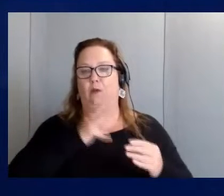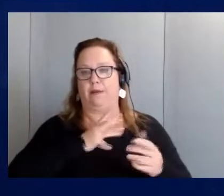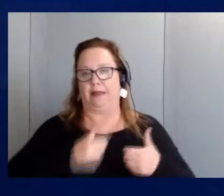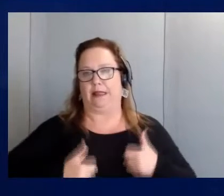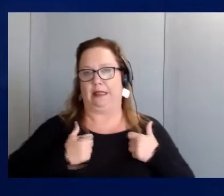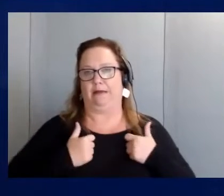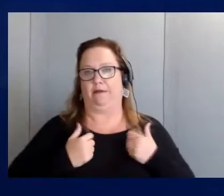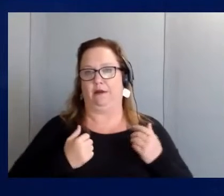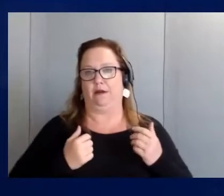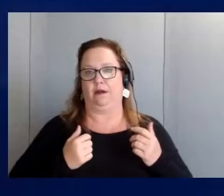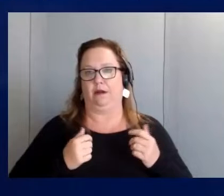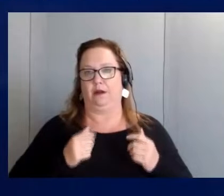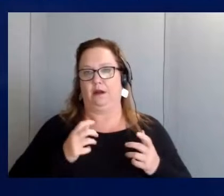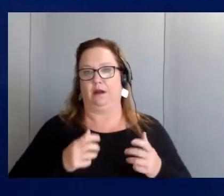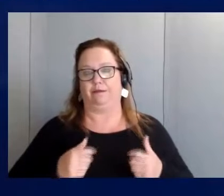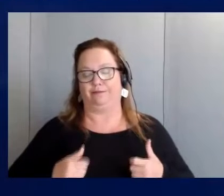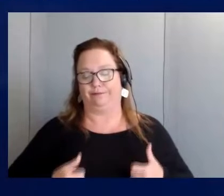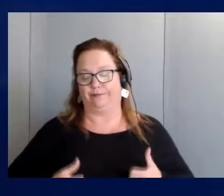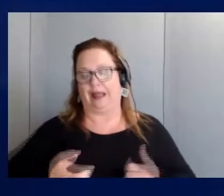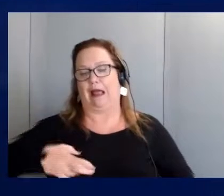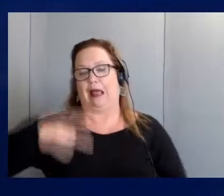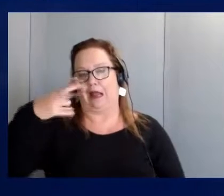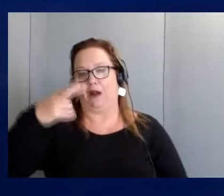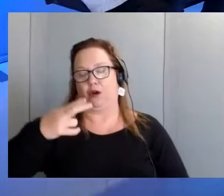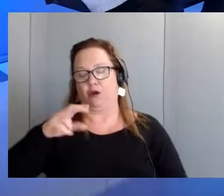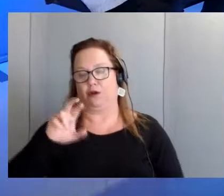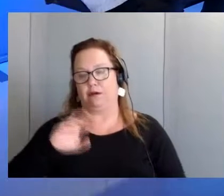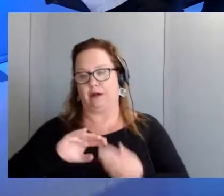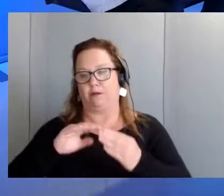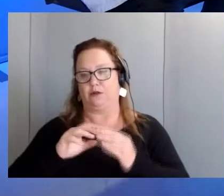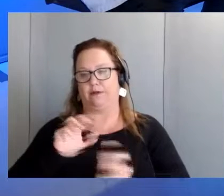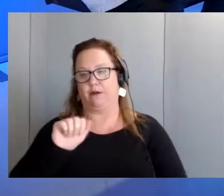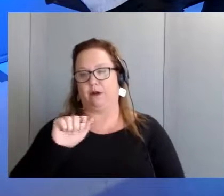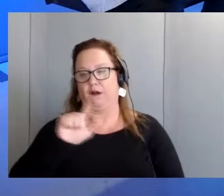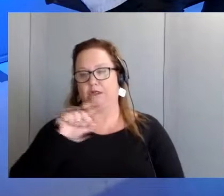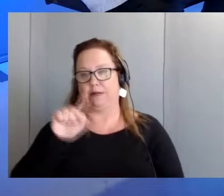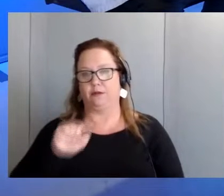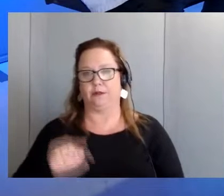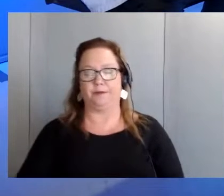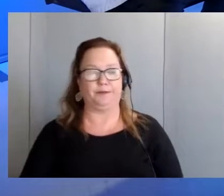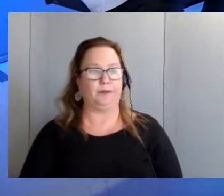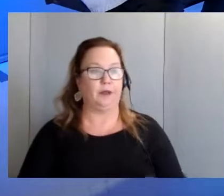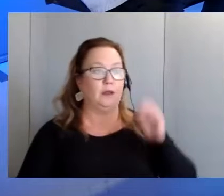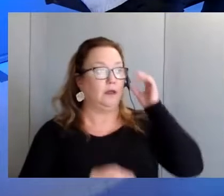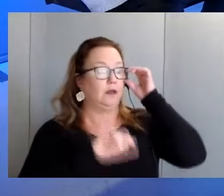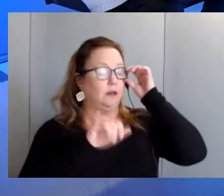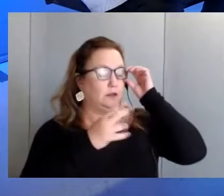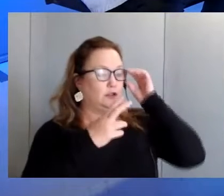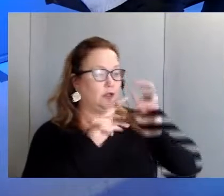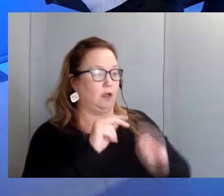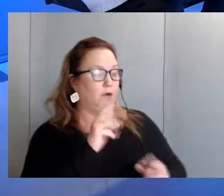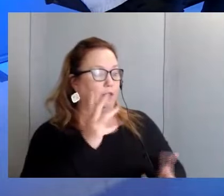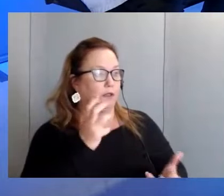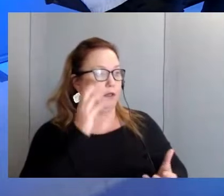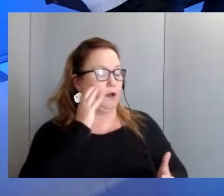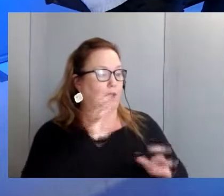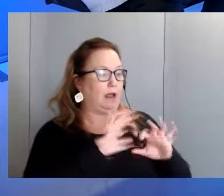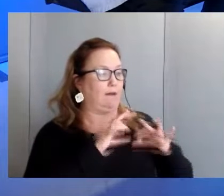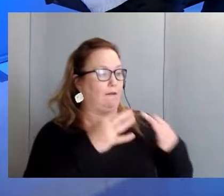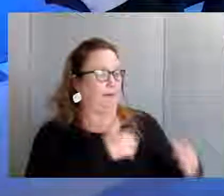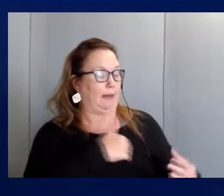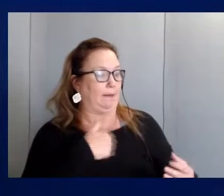people that are women that have higher rates of Alzheimer's. Dr. Calendar-Rich, John wants to know, a family member has dementia. Does that mean I'm going to get